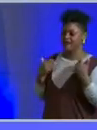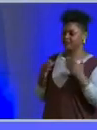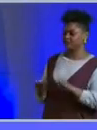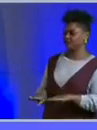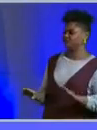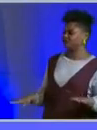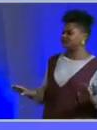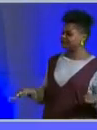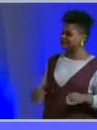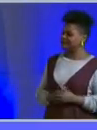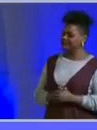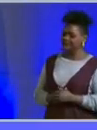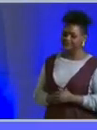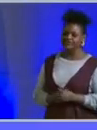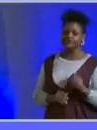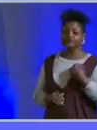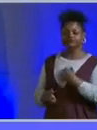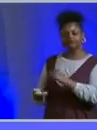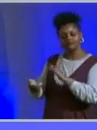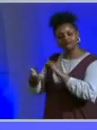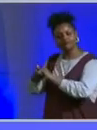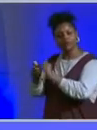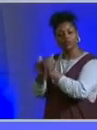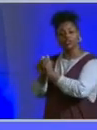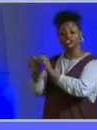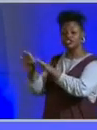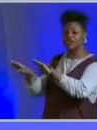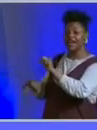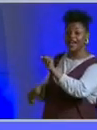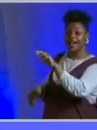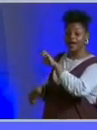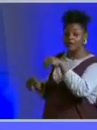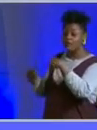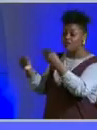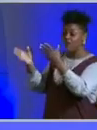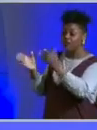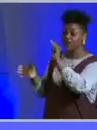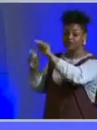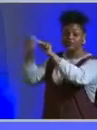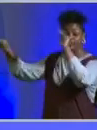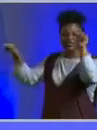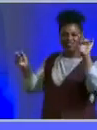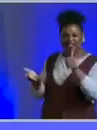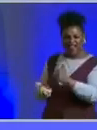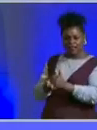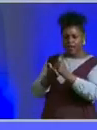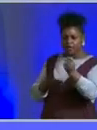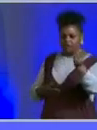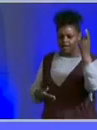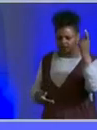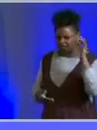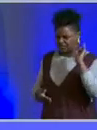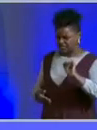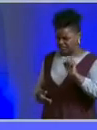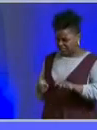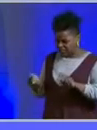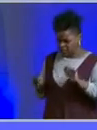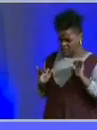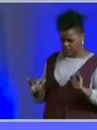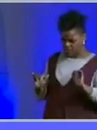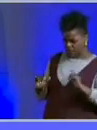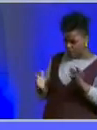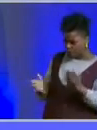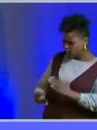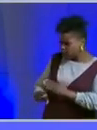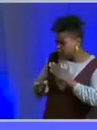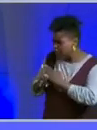work that's been done in partnership with childcare providers who've helped us understand their needs and the barriers that keep them from expanding or